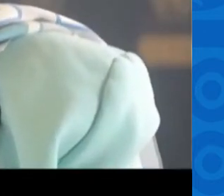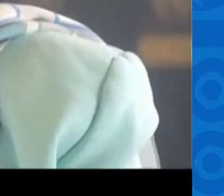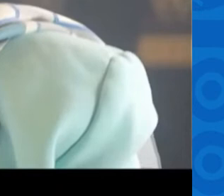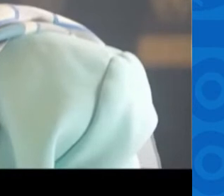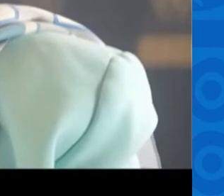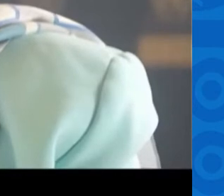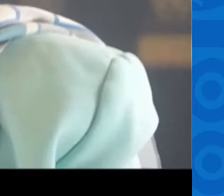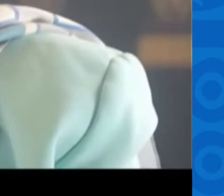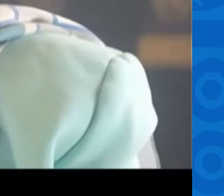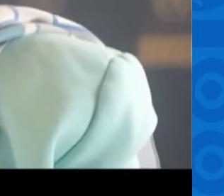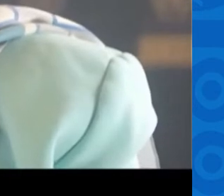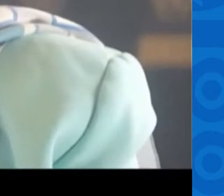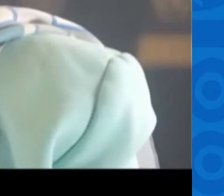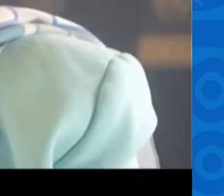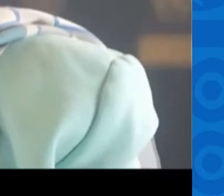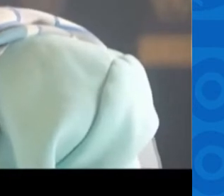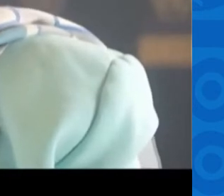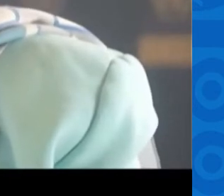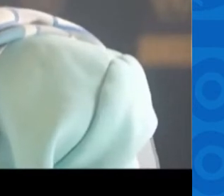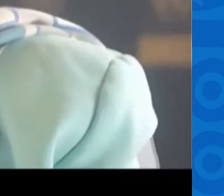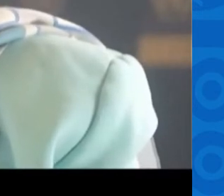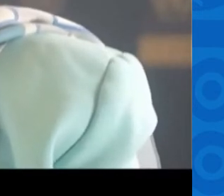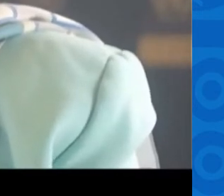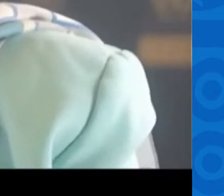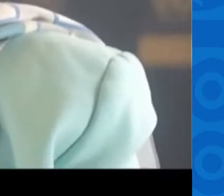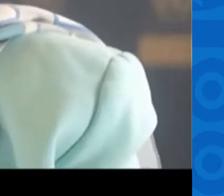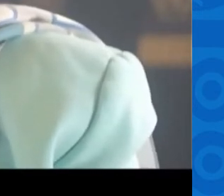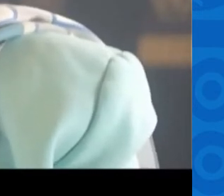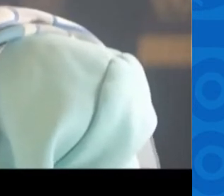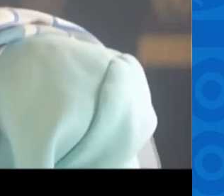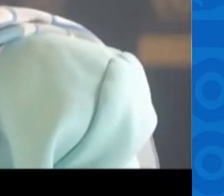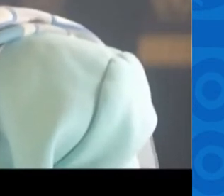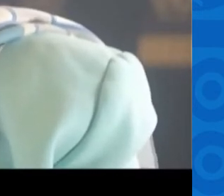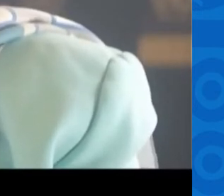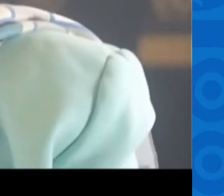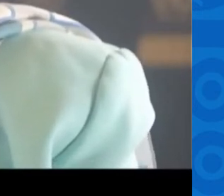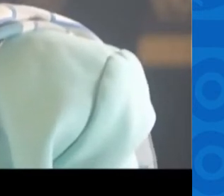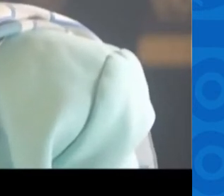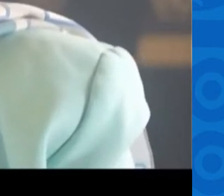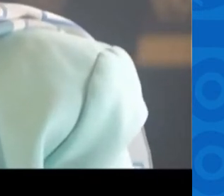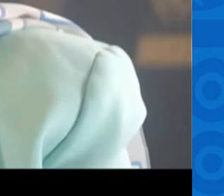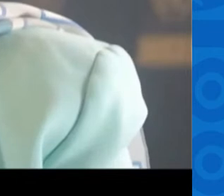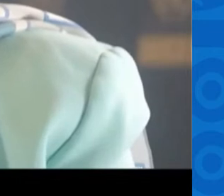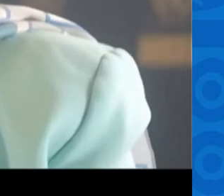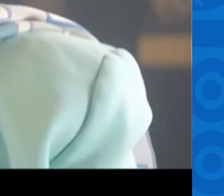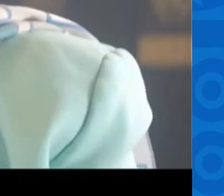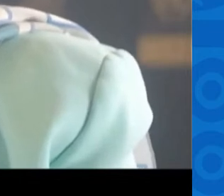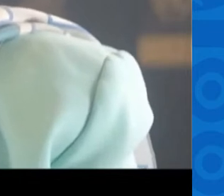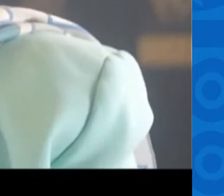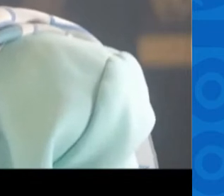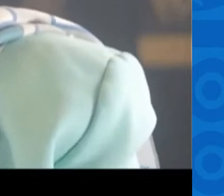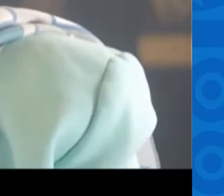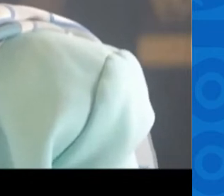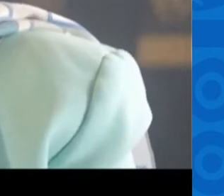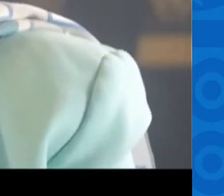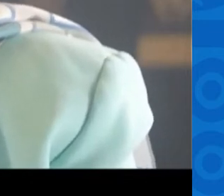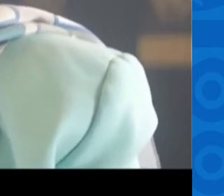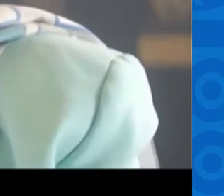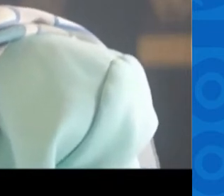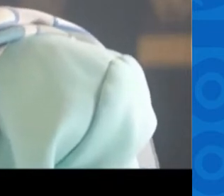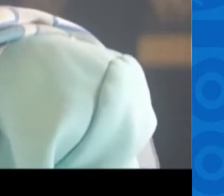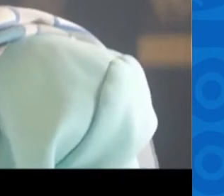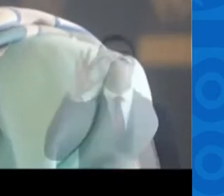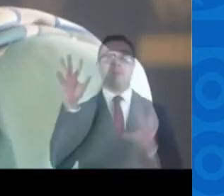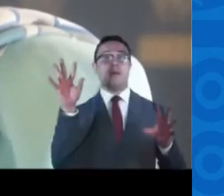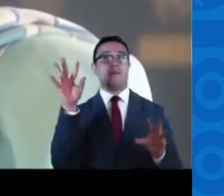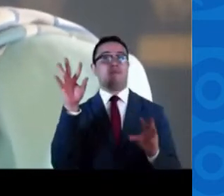Thank you for inviting me to this global event about the transformations for Latin America, Zero Hunger, organized by the government